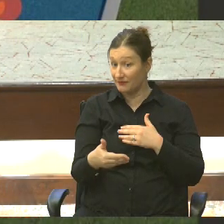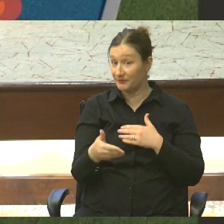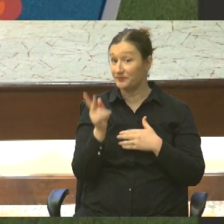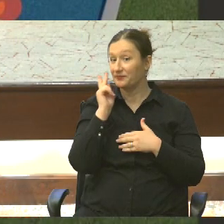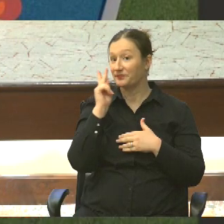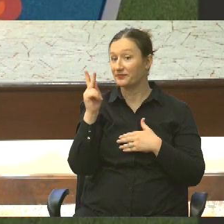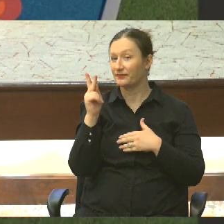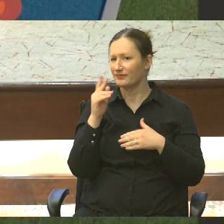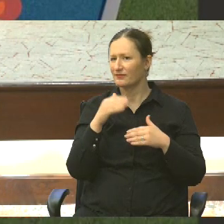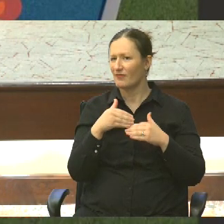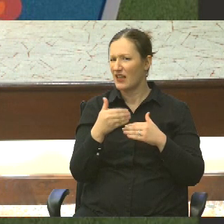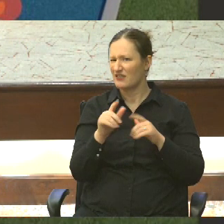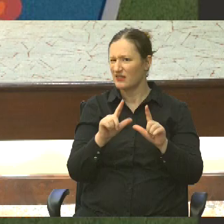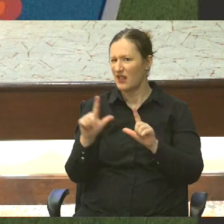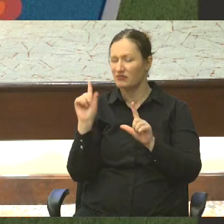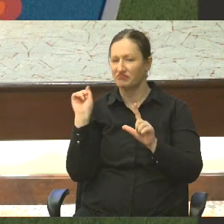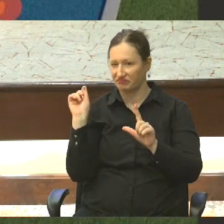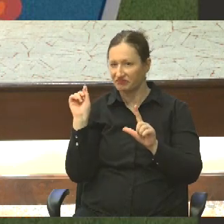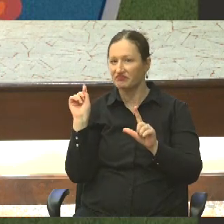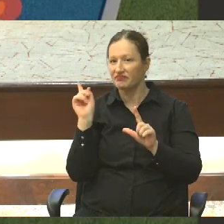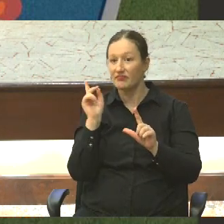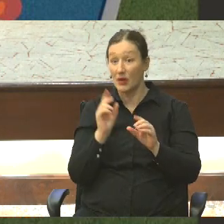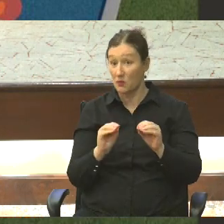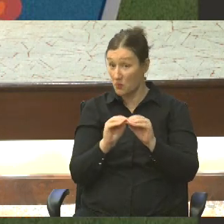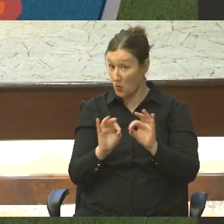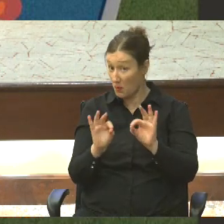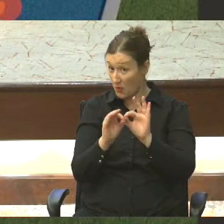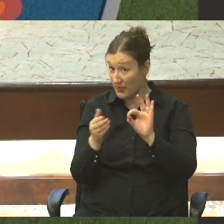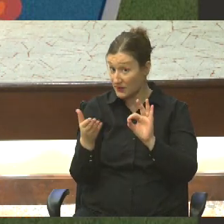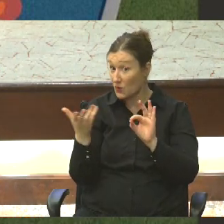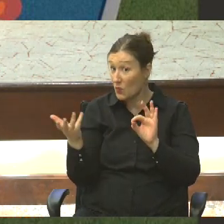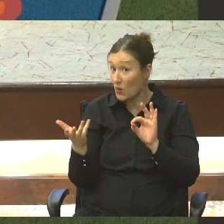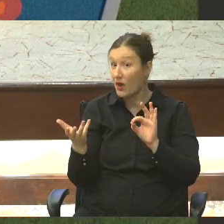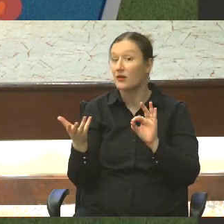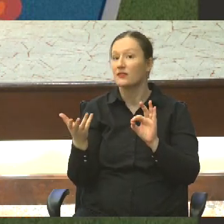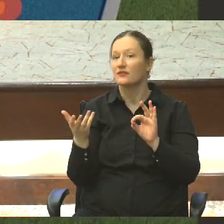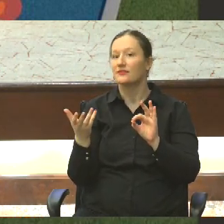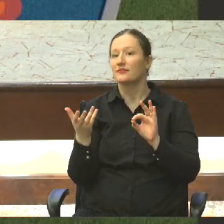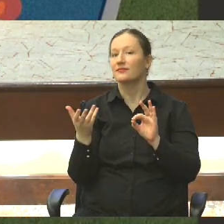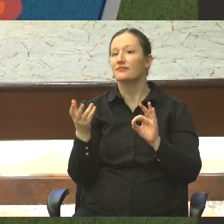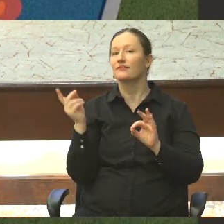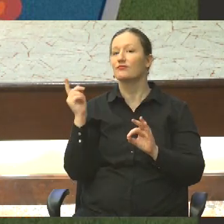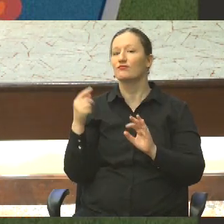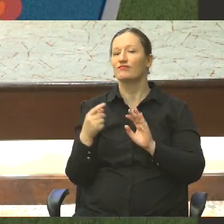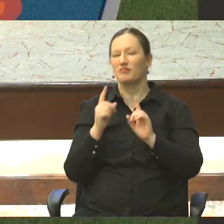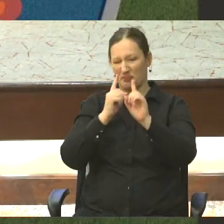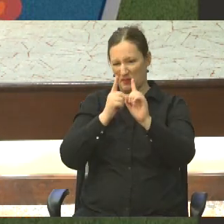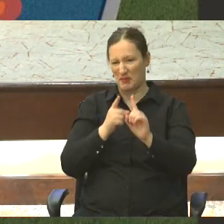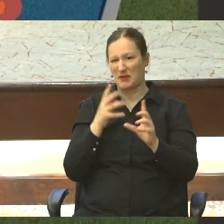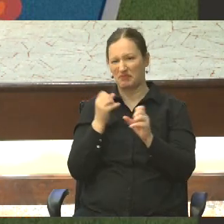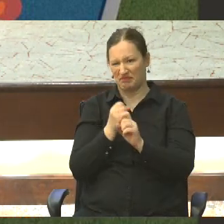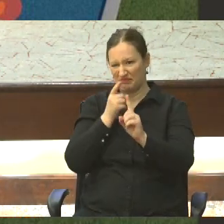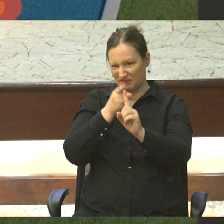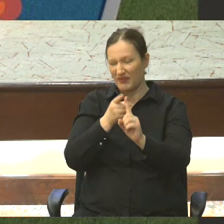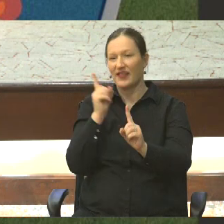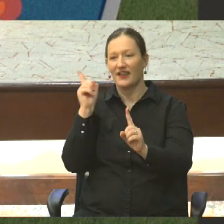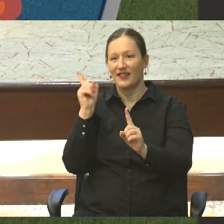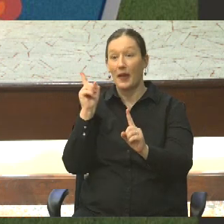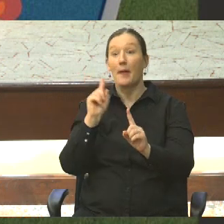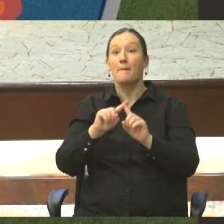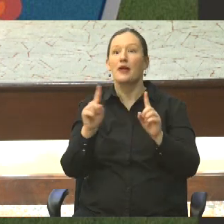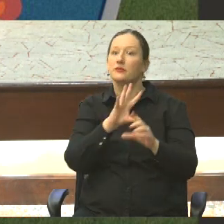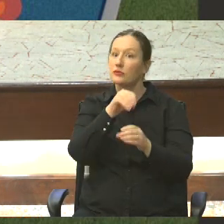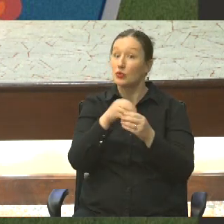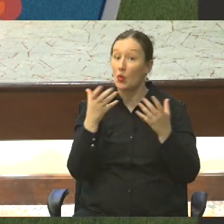to the next slide, one of the more important things, we'll give a little bit of an overview here of some of the features, but the incorporation of